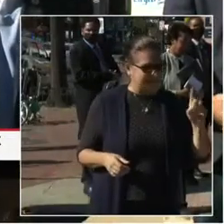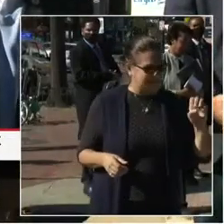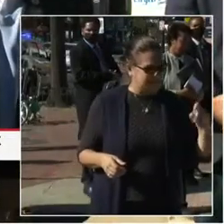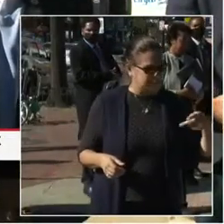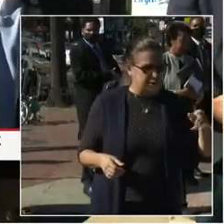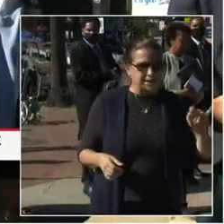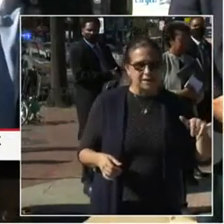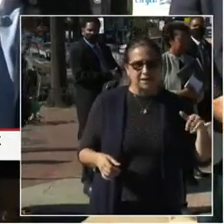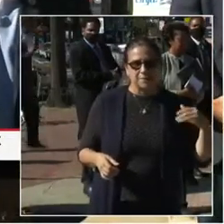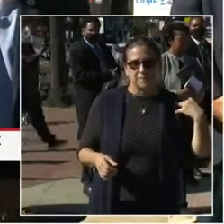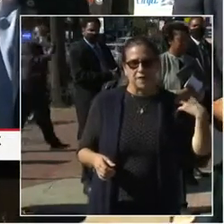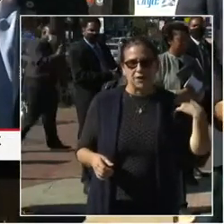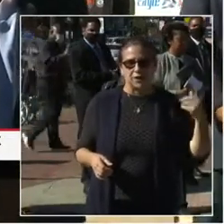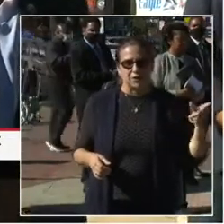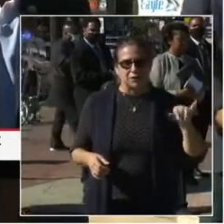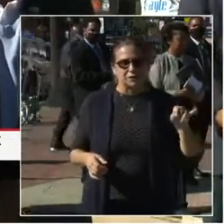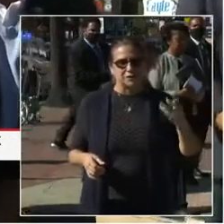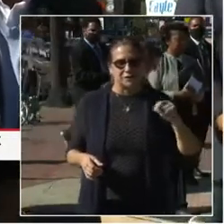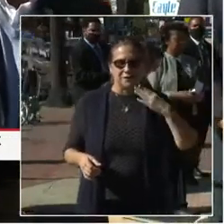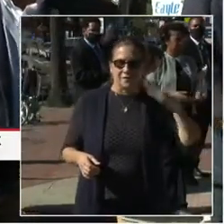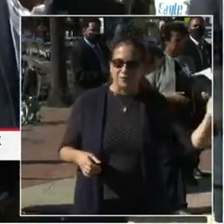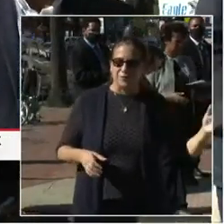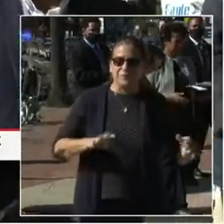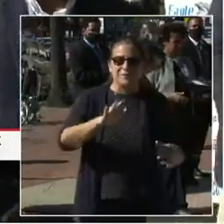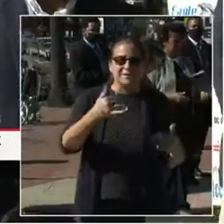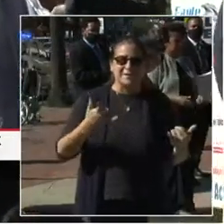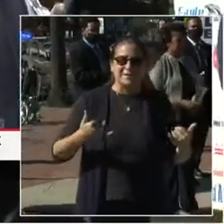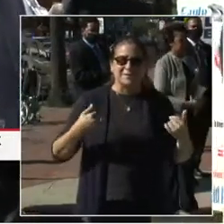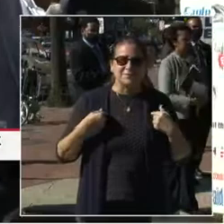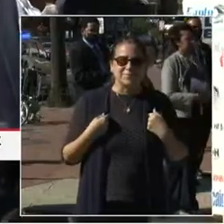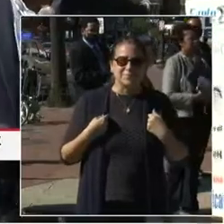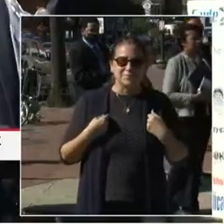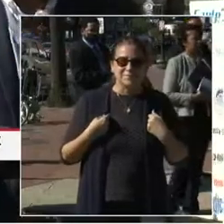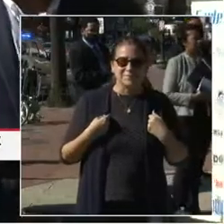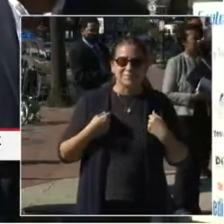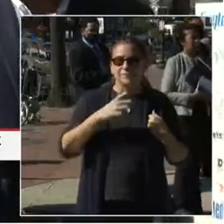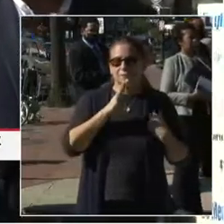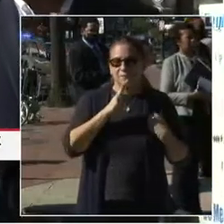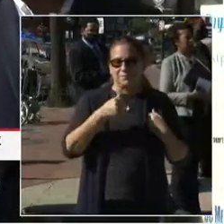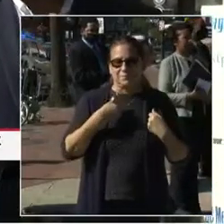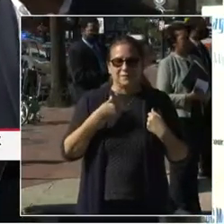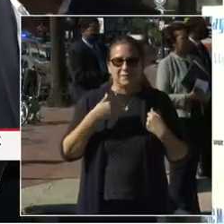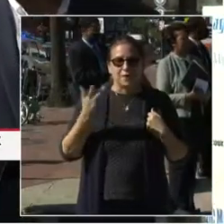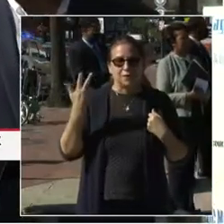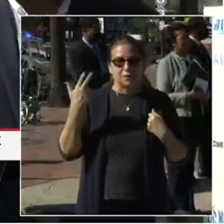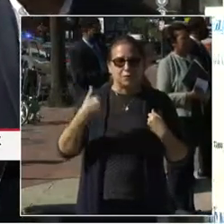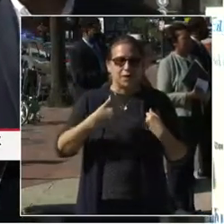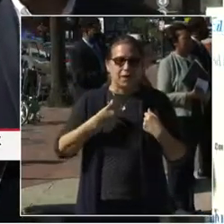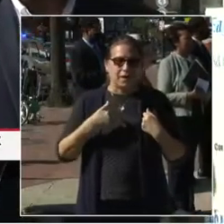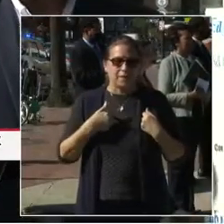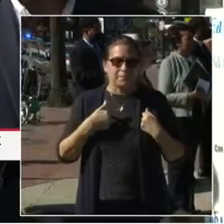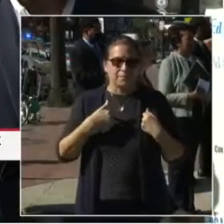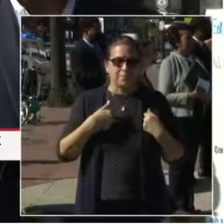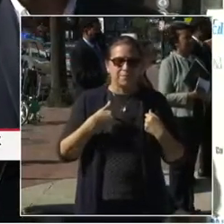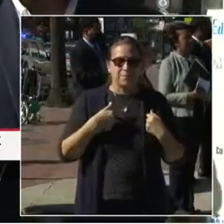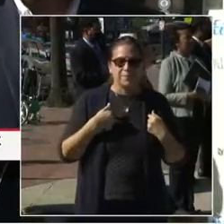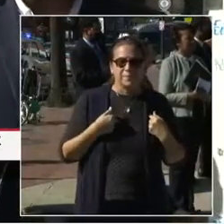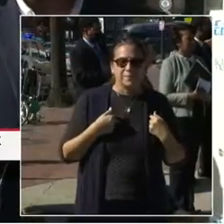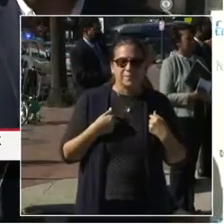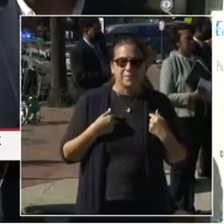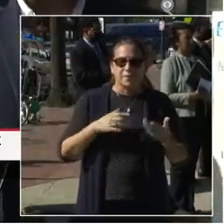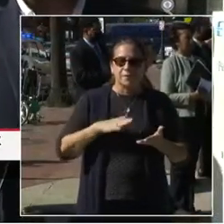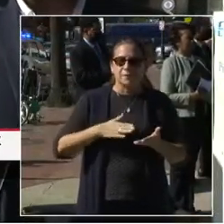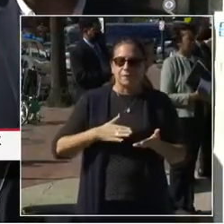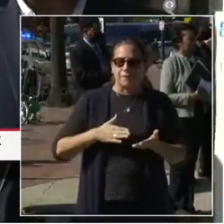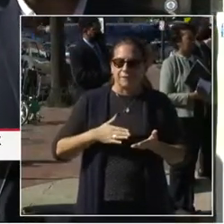much. In 2018, myself, I'm Dr. Erin Tucker, Chef Tate, Farrar Tate, and